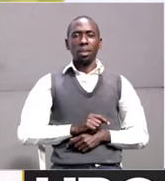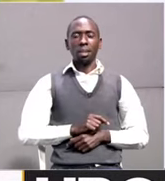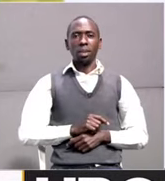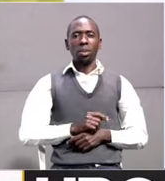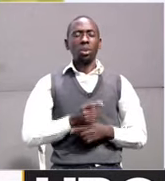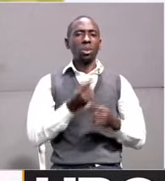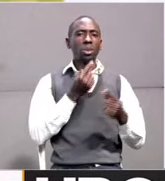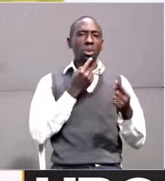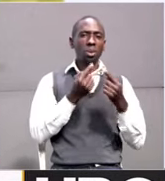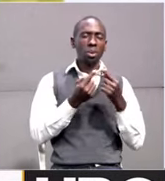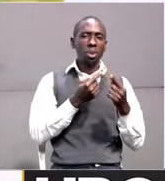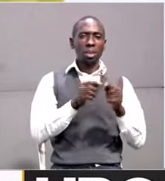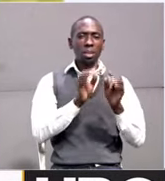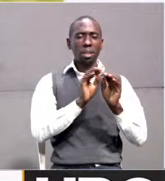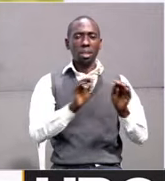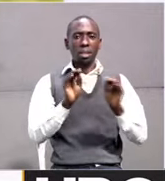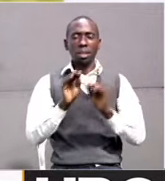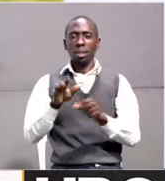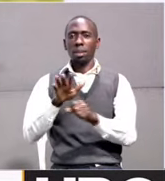confused.